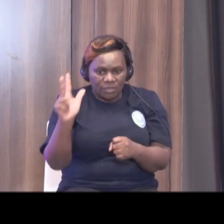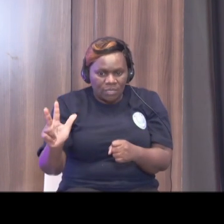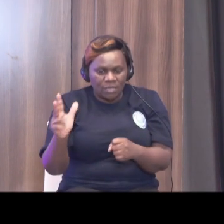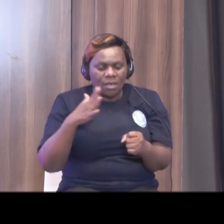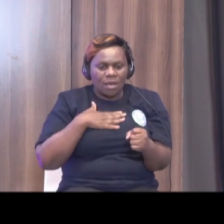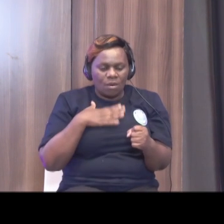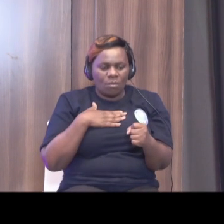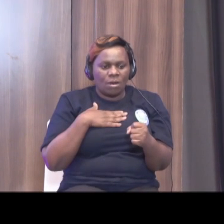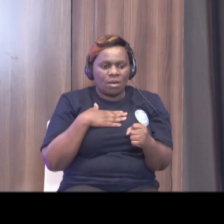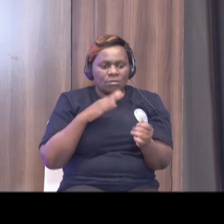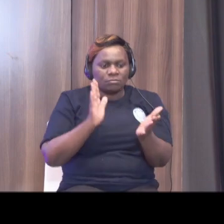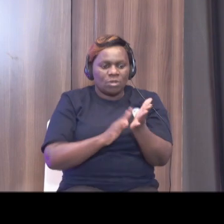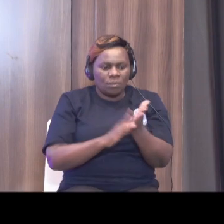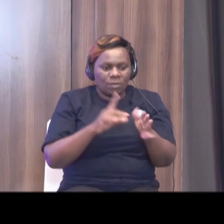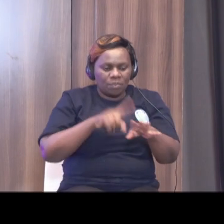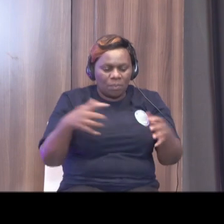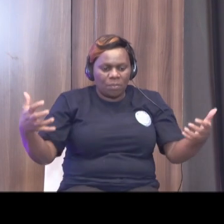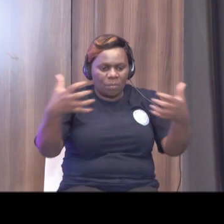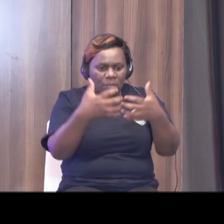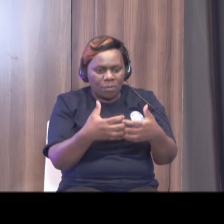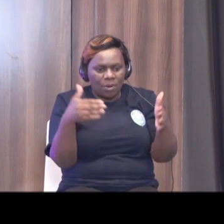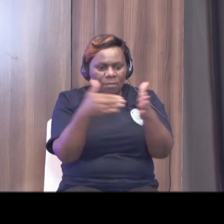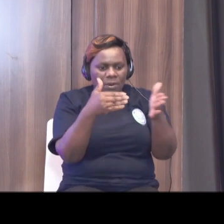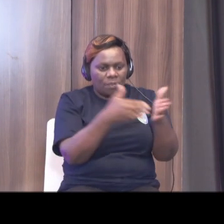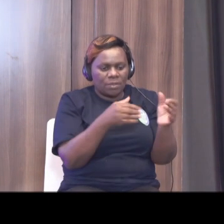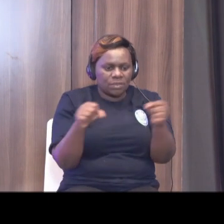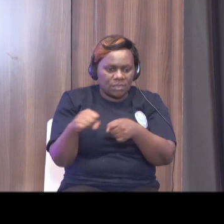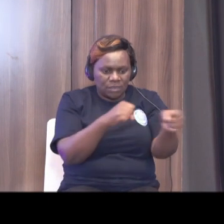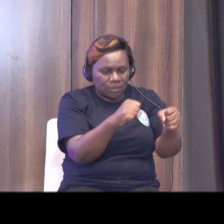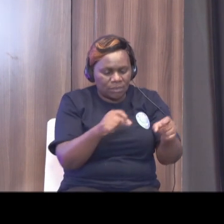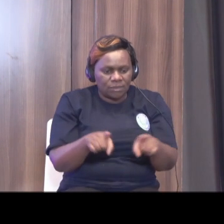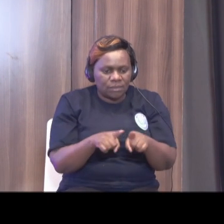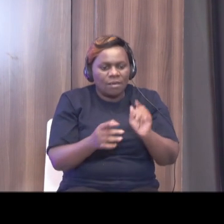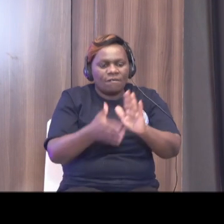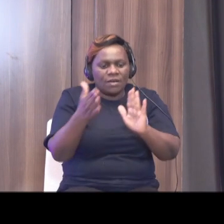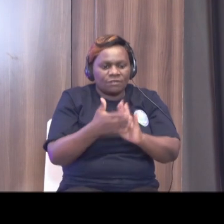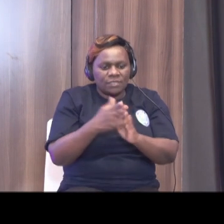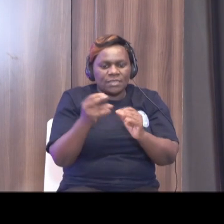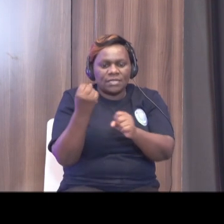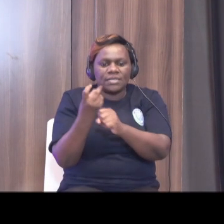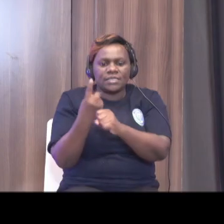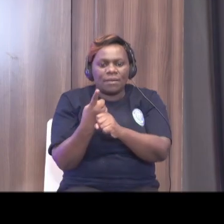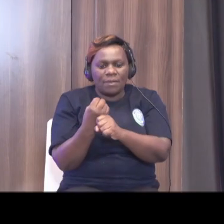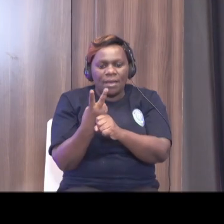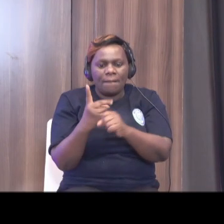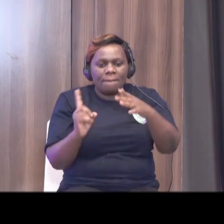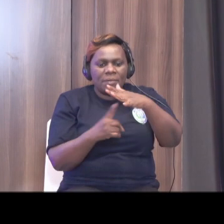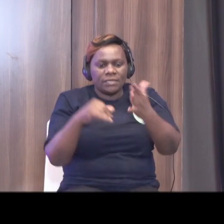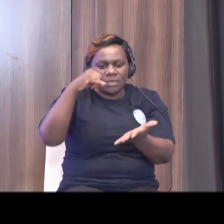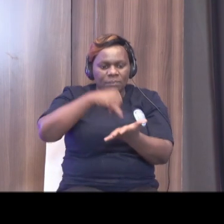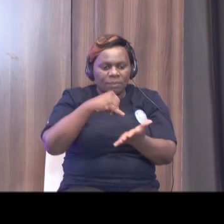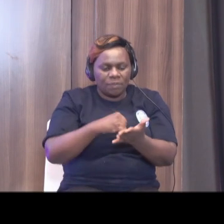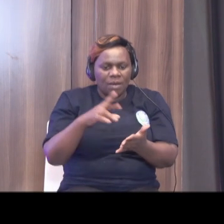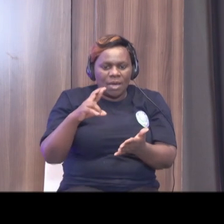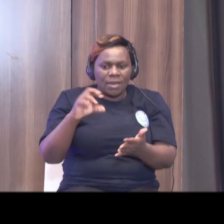our NITAG recommended the seasonal combined prevention strategy, and very fast in December, the Ministry of Health included